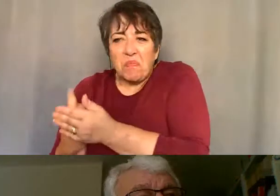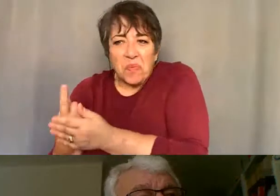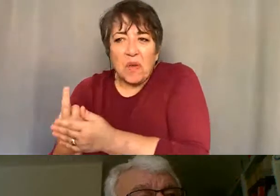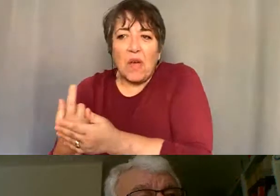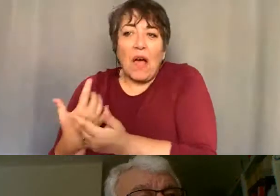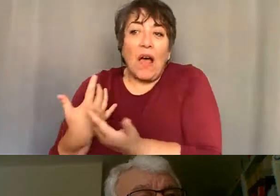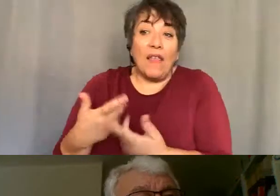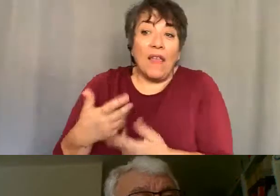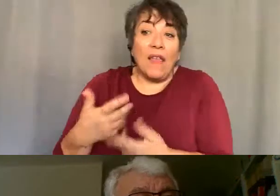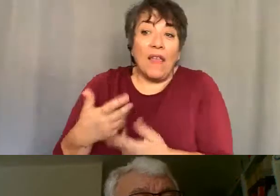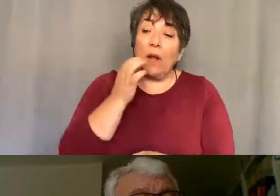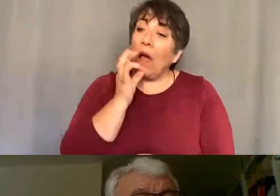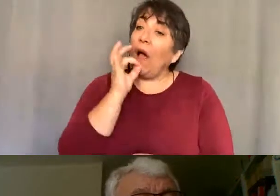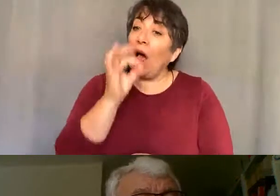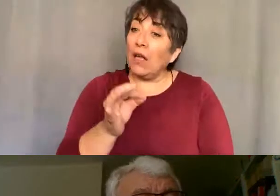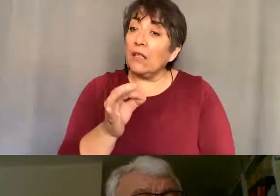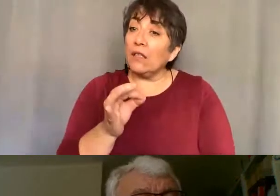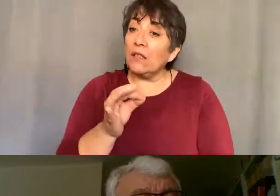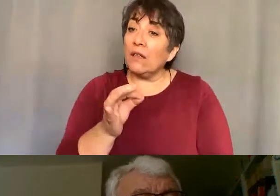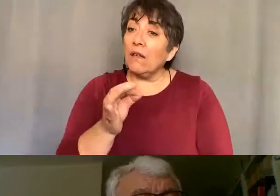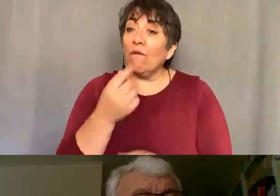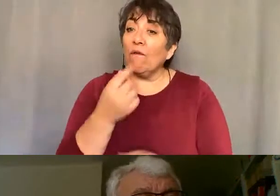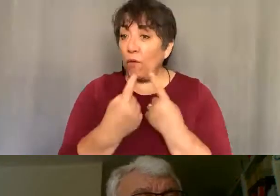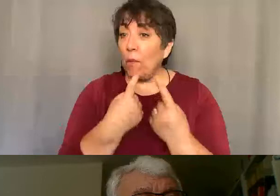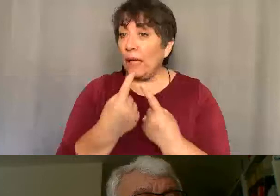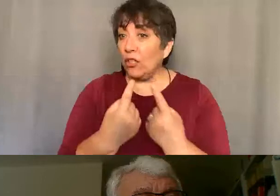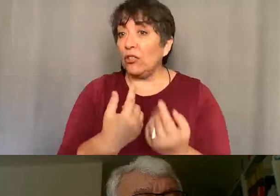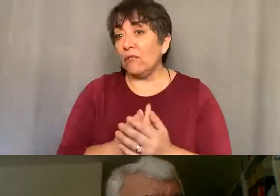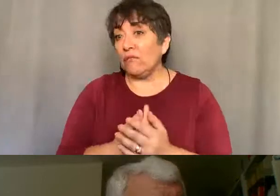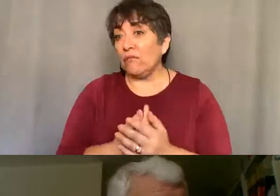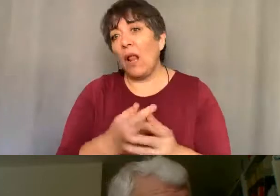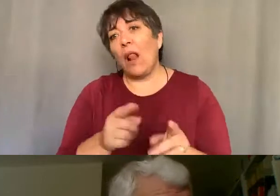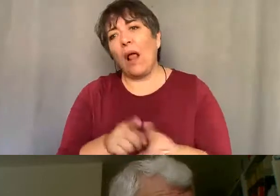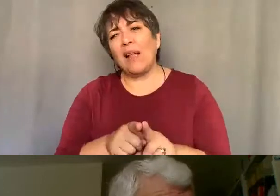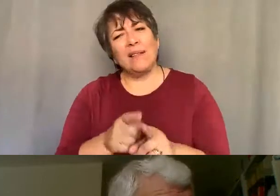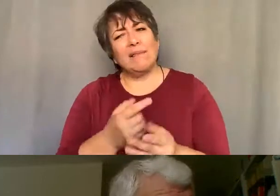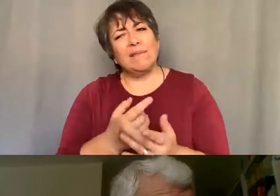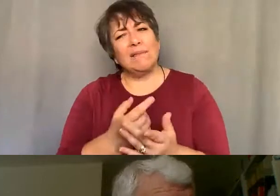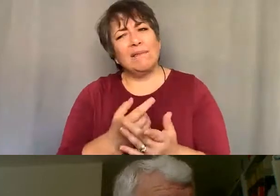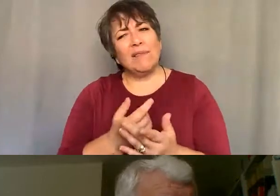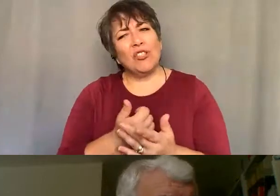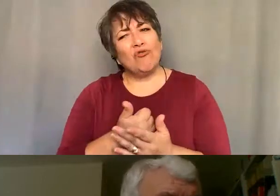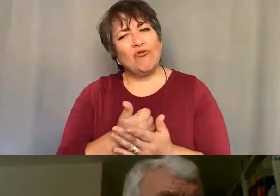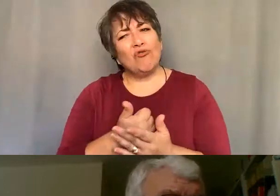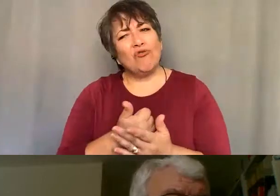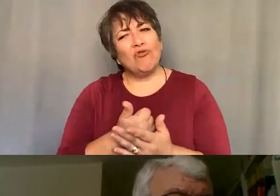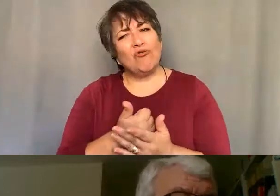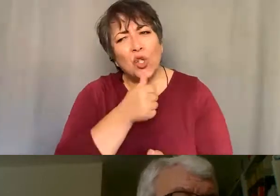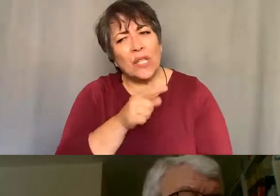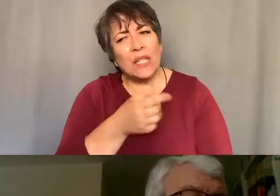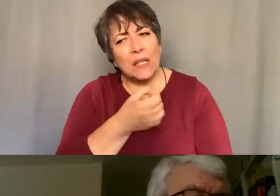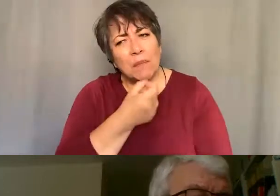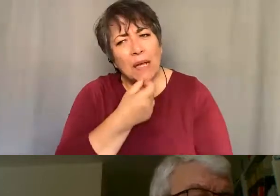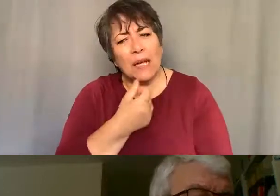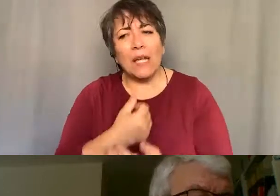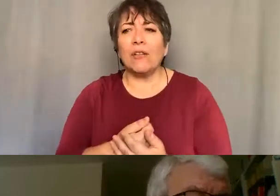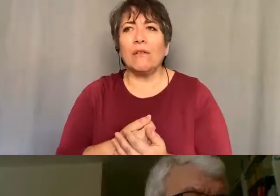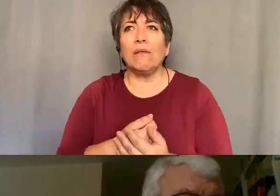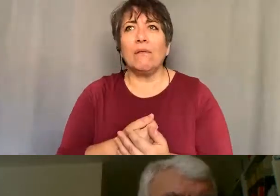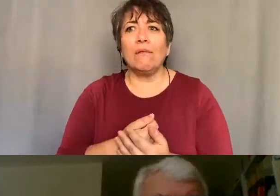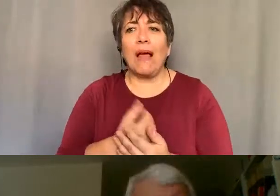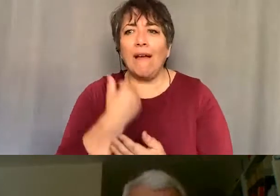two things. So some of you might have already been asked, how many are you taking, how often you are taking, and then we can make a decision and either